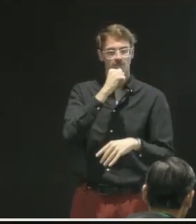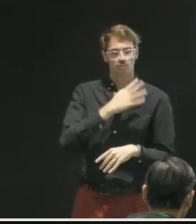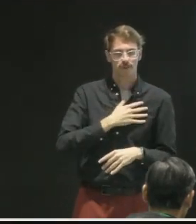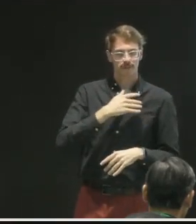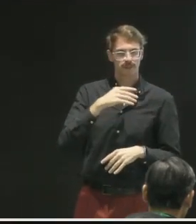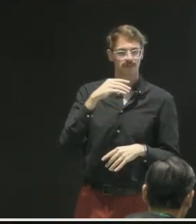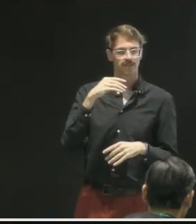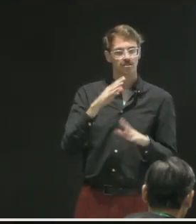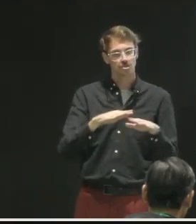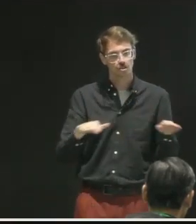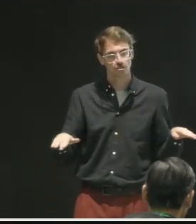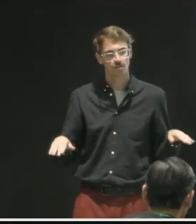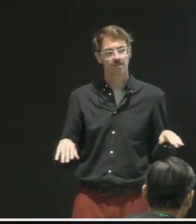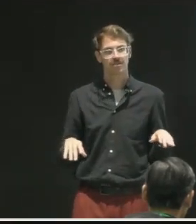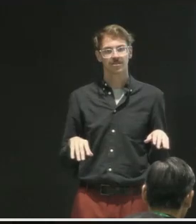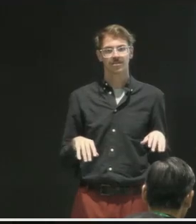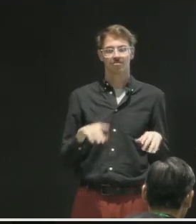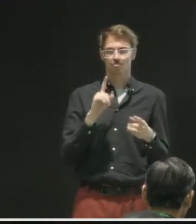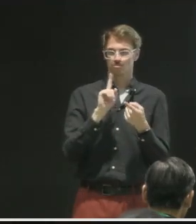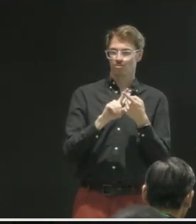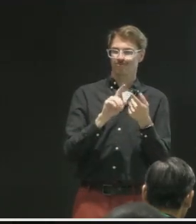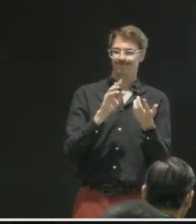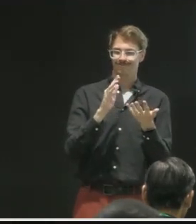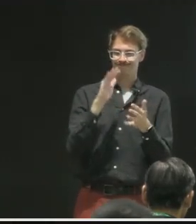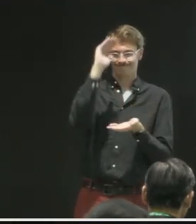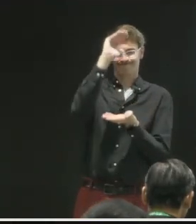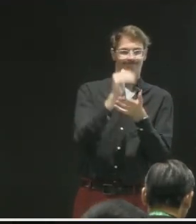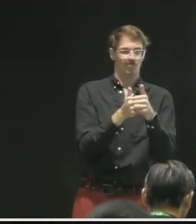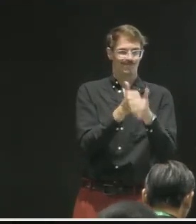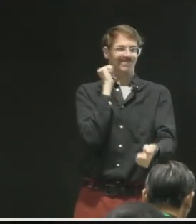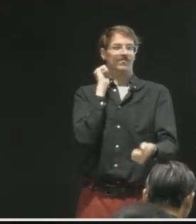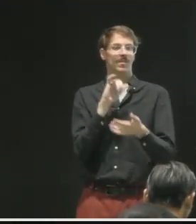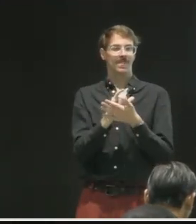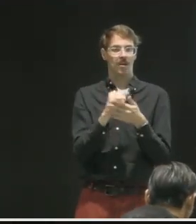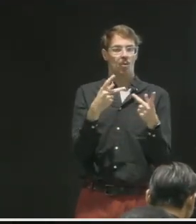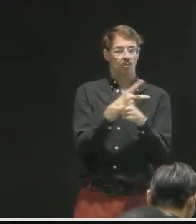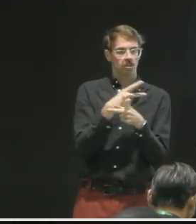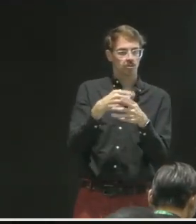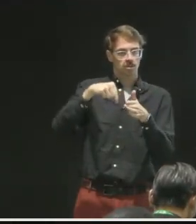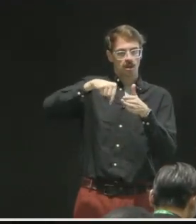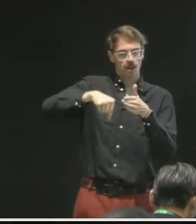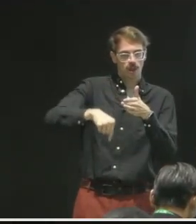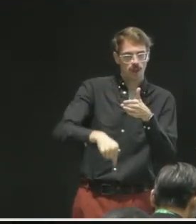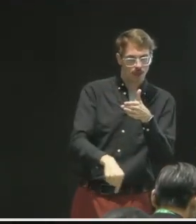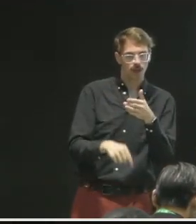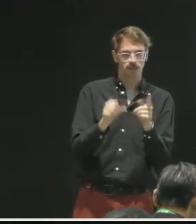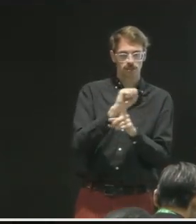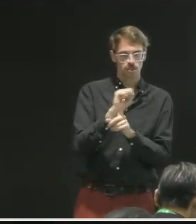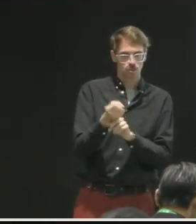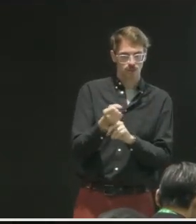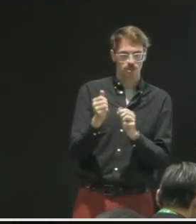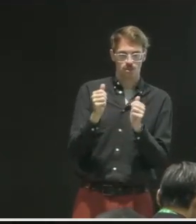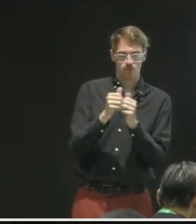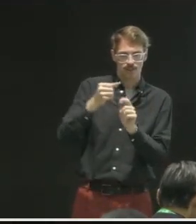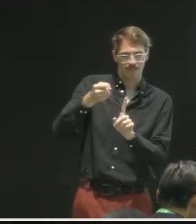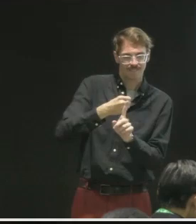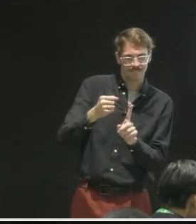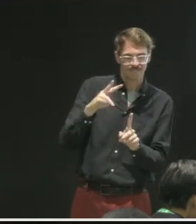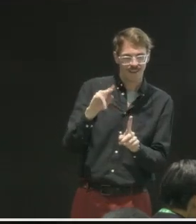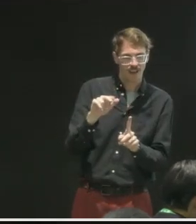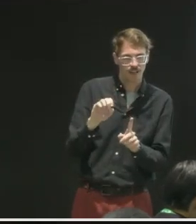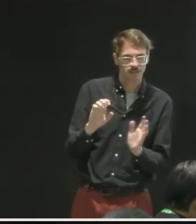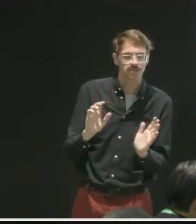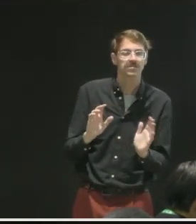get in a worse situation with the gender-based violation. So probably that's